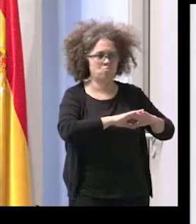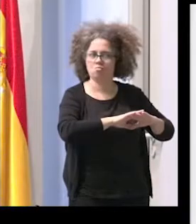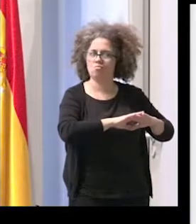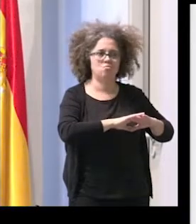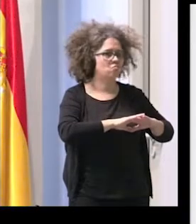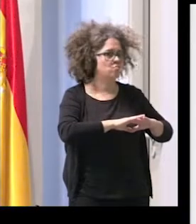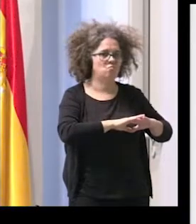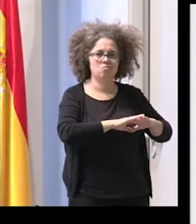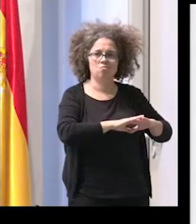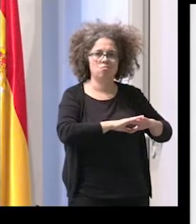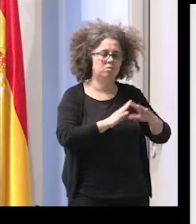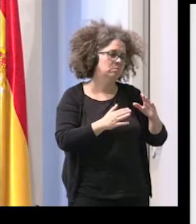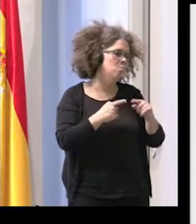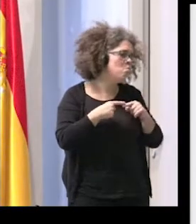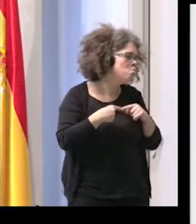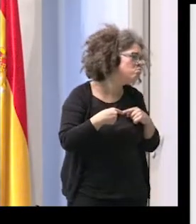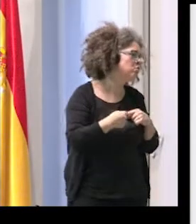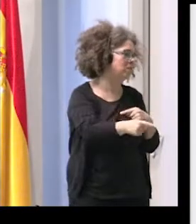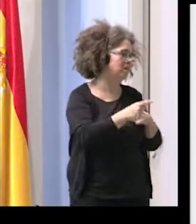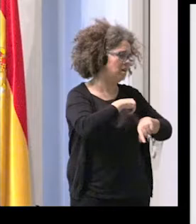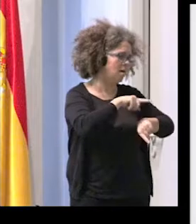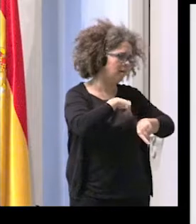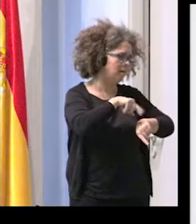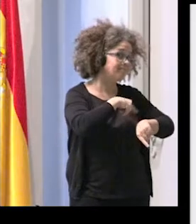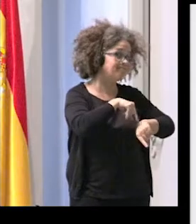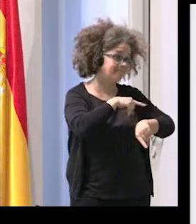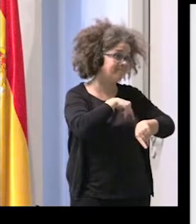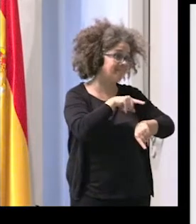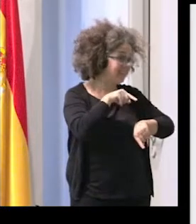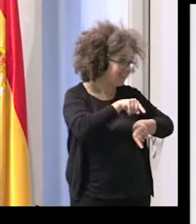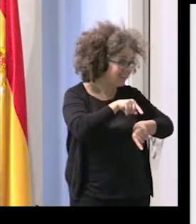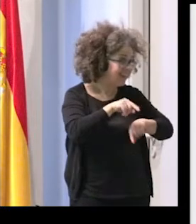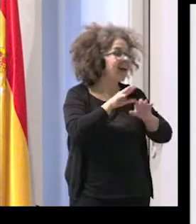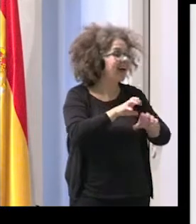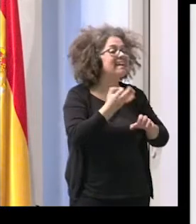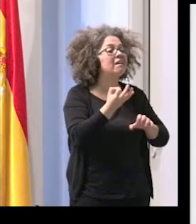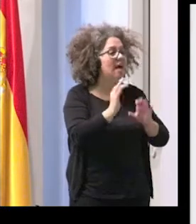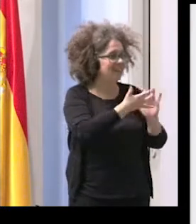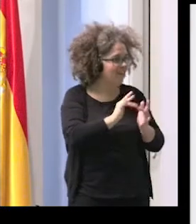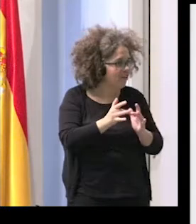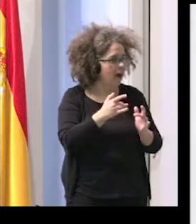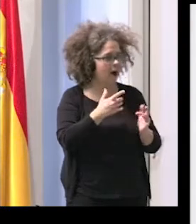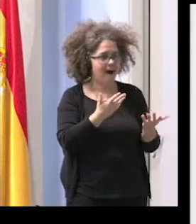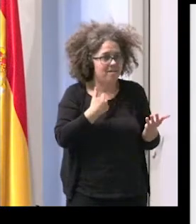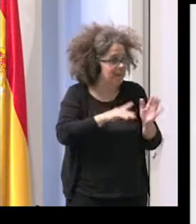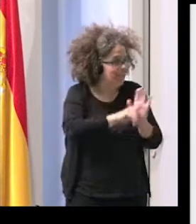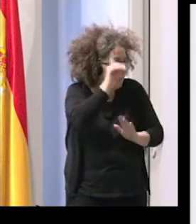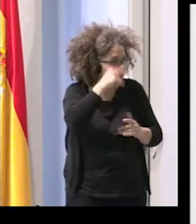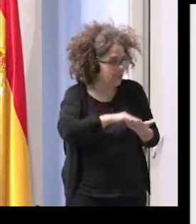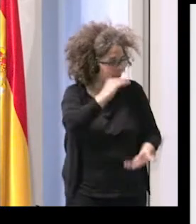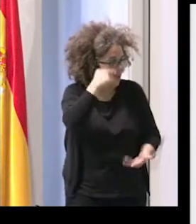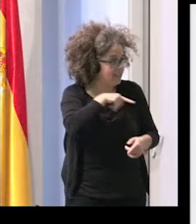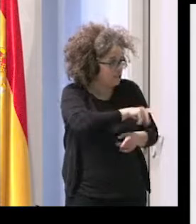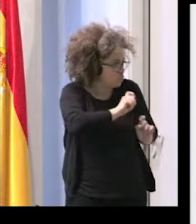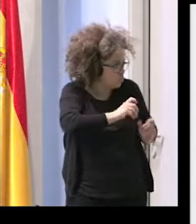many days, and this is where children are learning to interact, they're growing, this is their educational situation, and